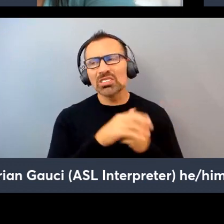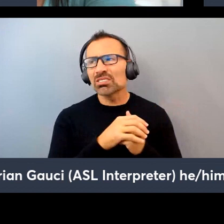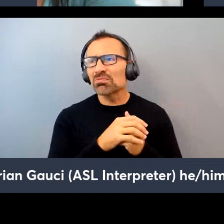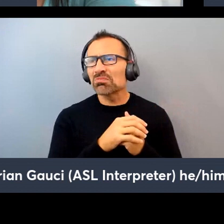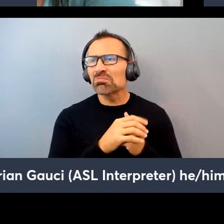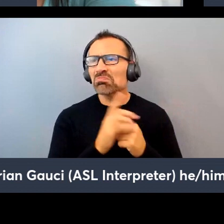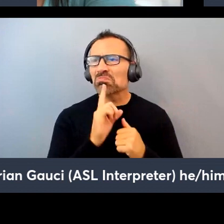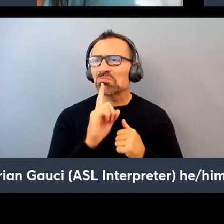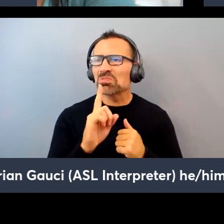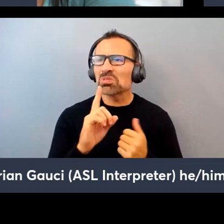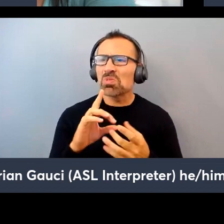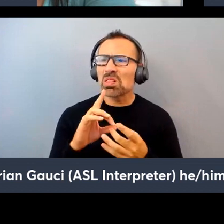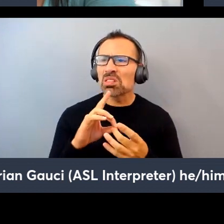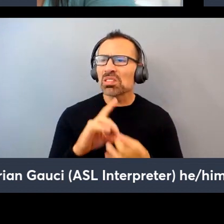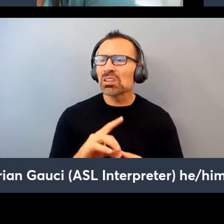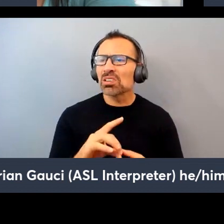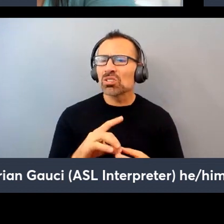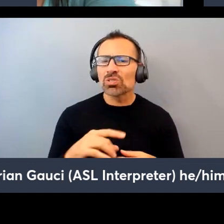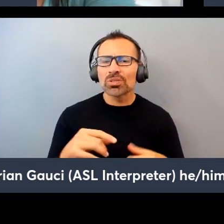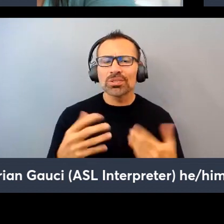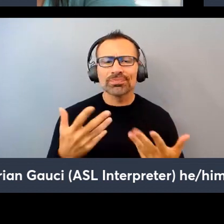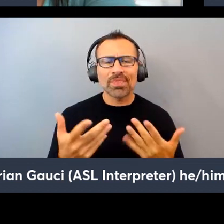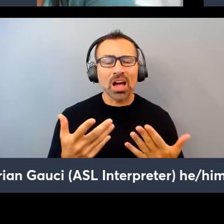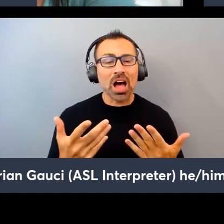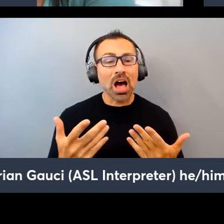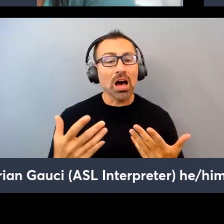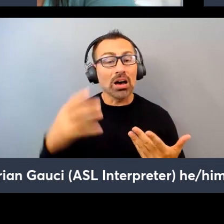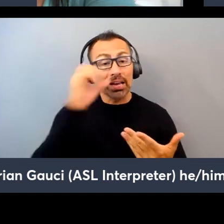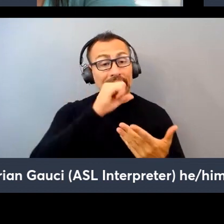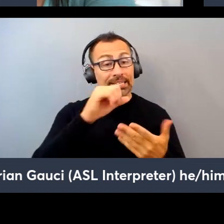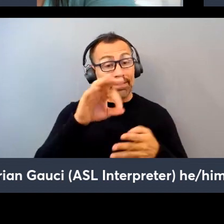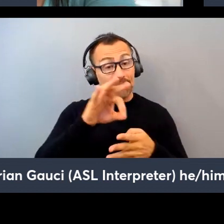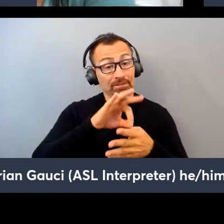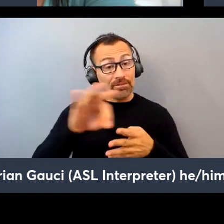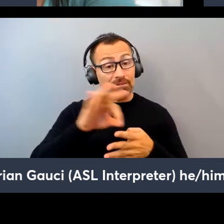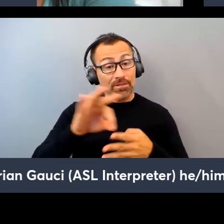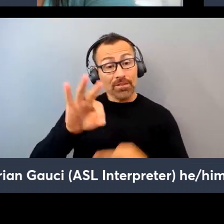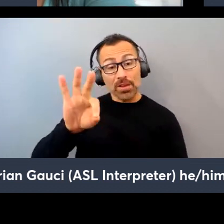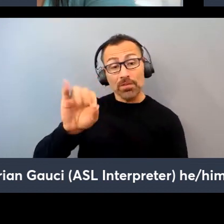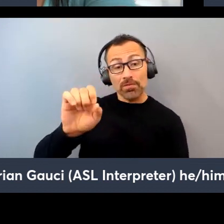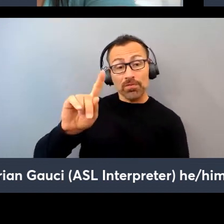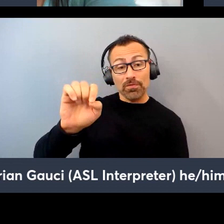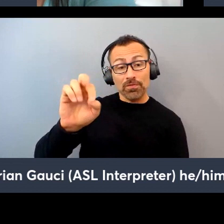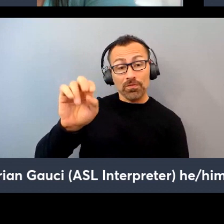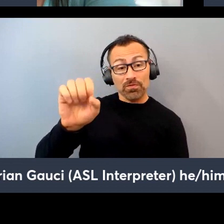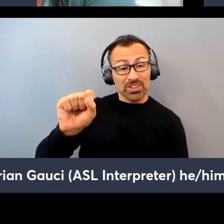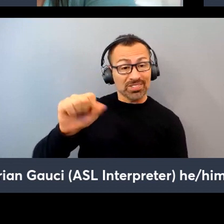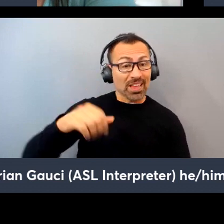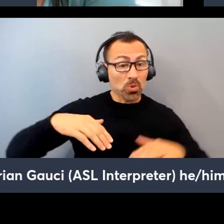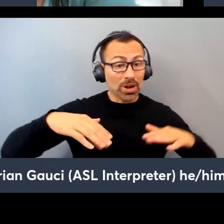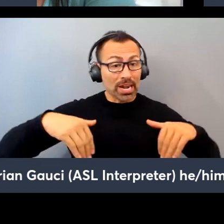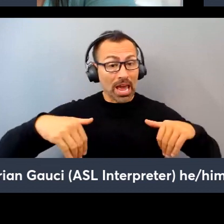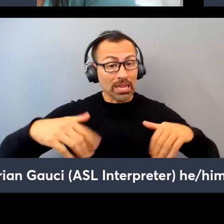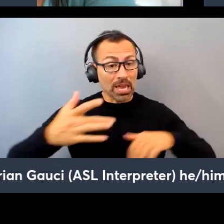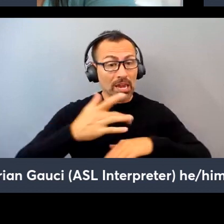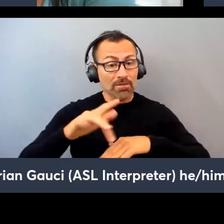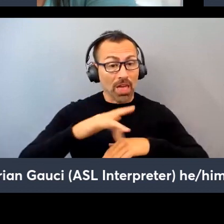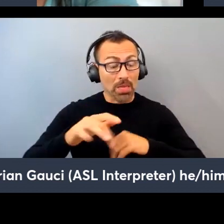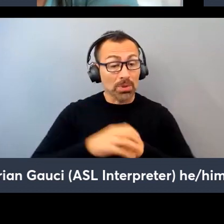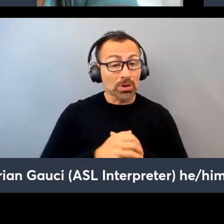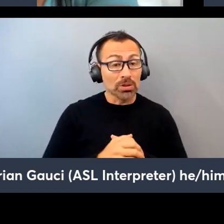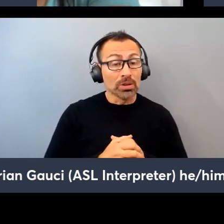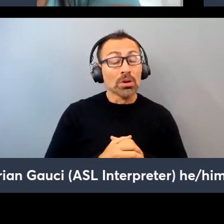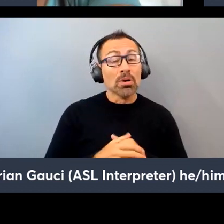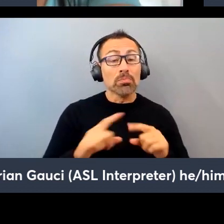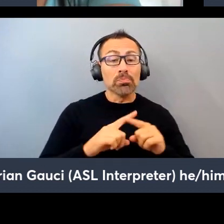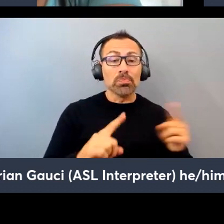to what's the word, like features that maybe were not readily available yet, that were available with